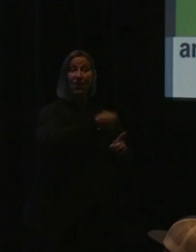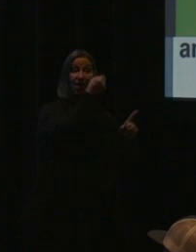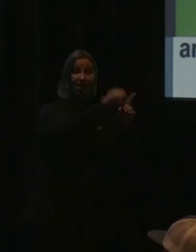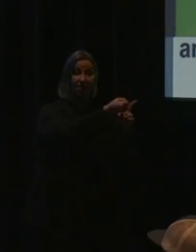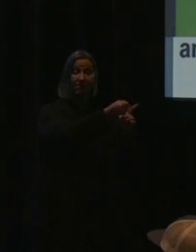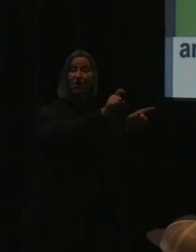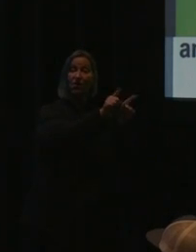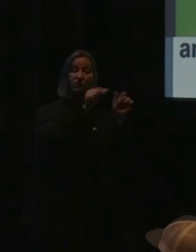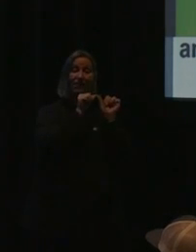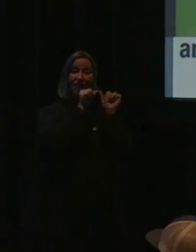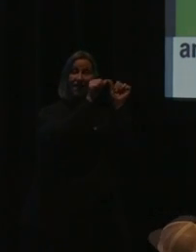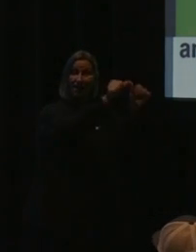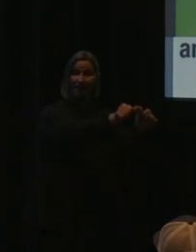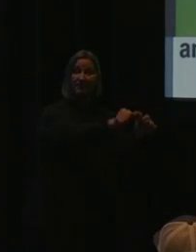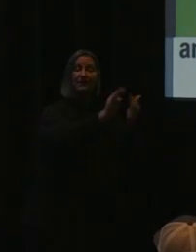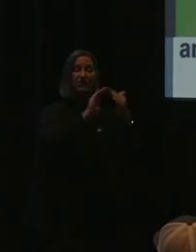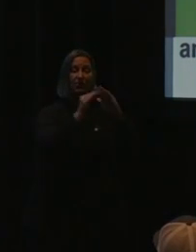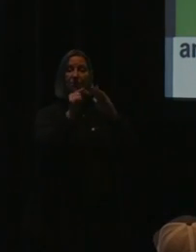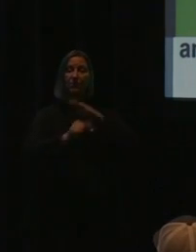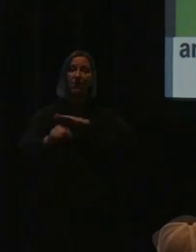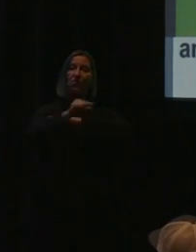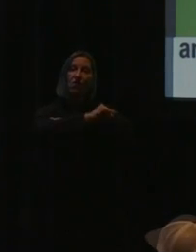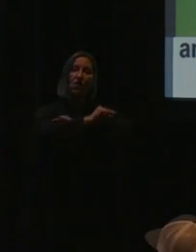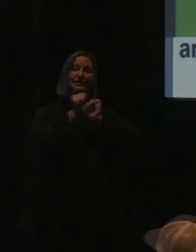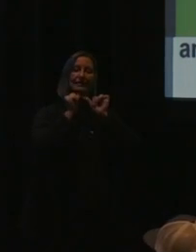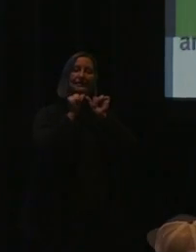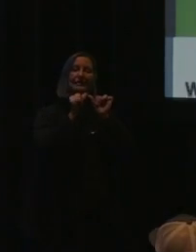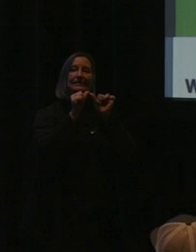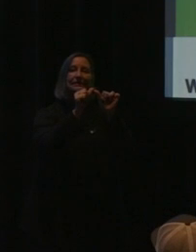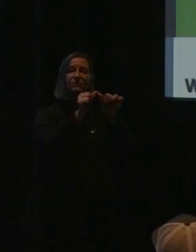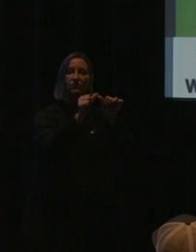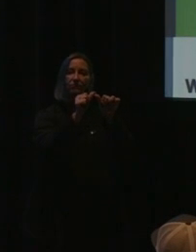long-lasting because it will help these community gardens be financially viable for the long term.